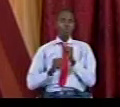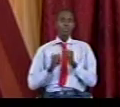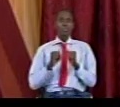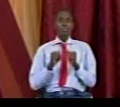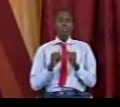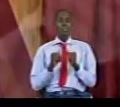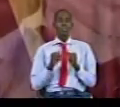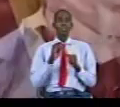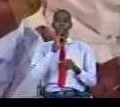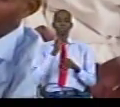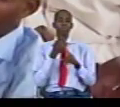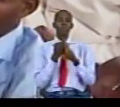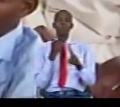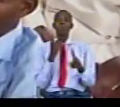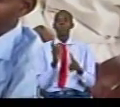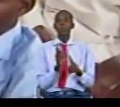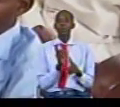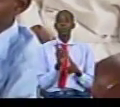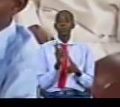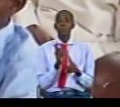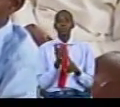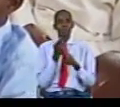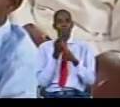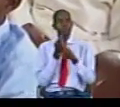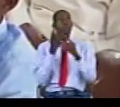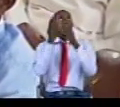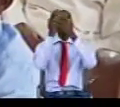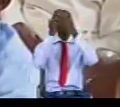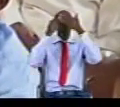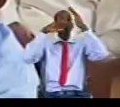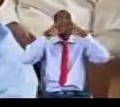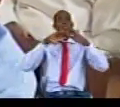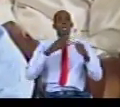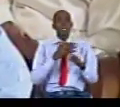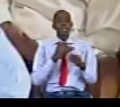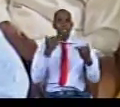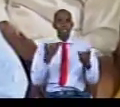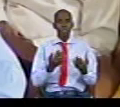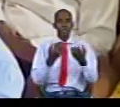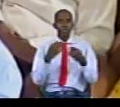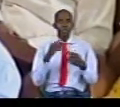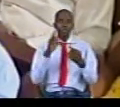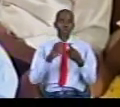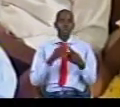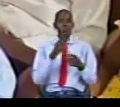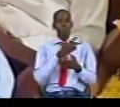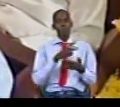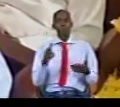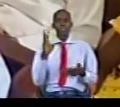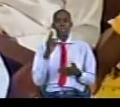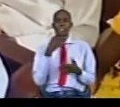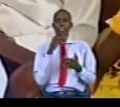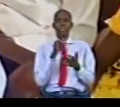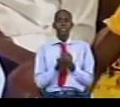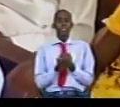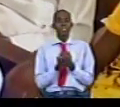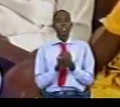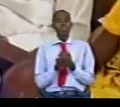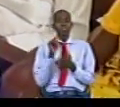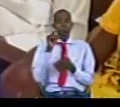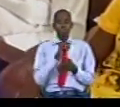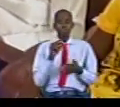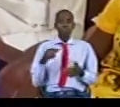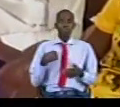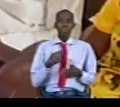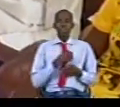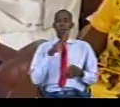from where? From heaven. And then you come to verse 6. It says, therefore, we're always